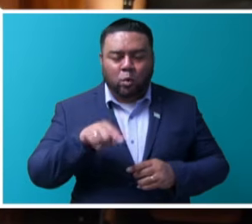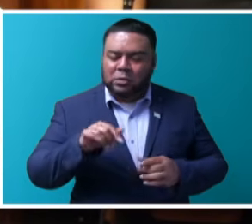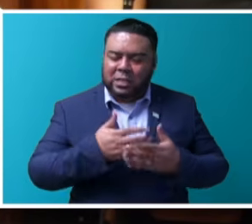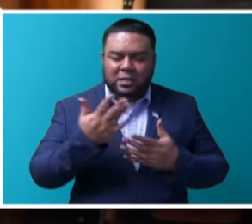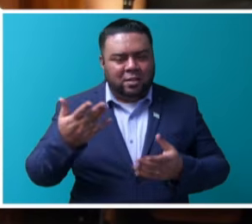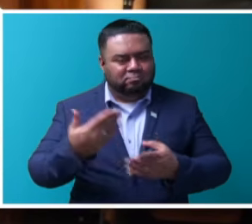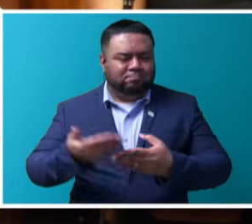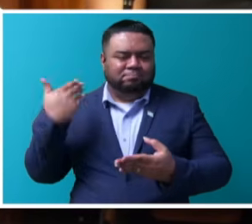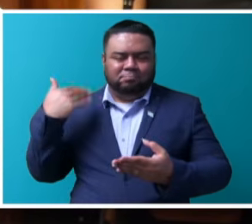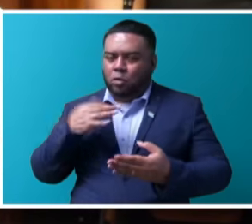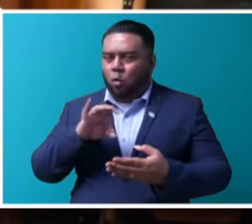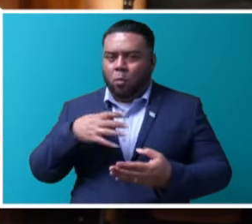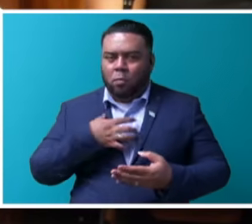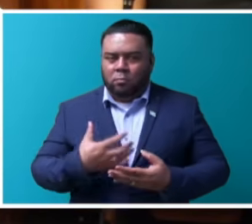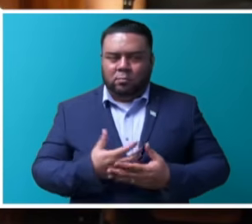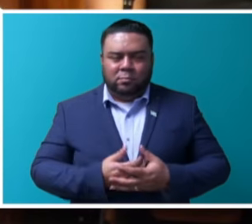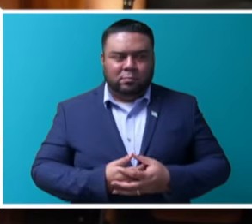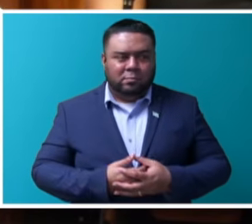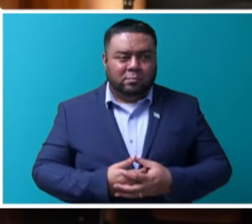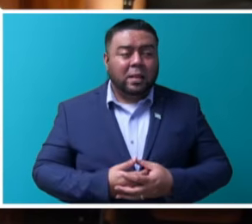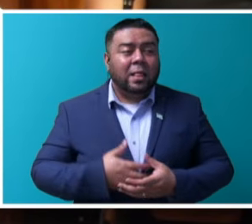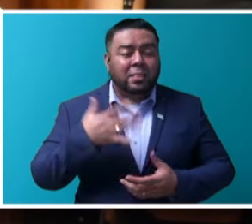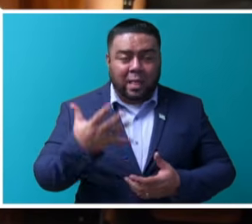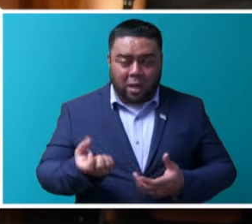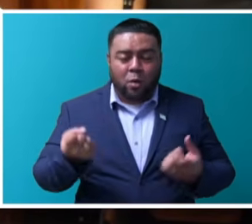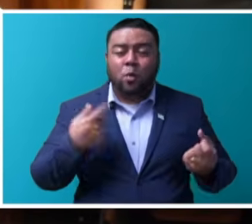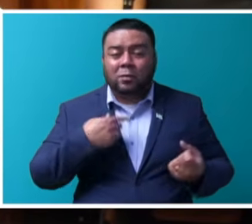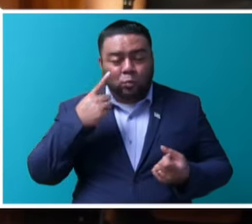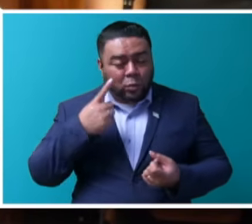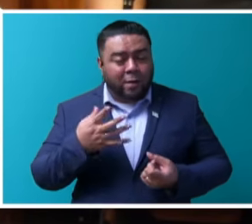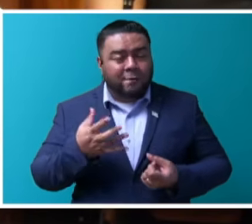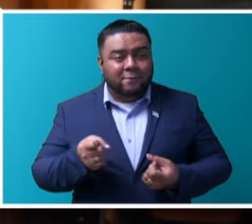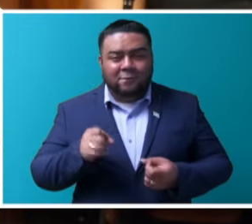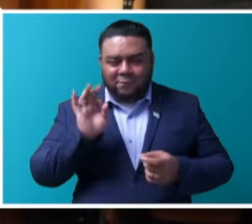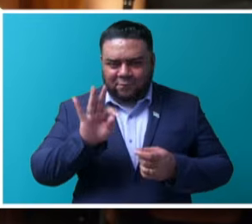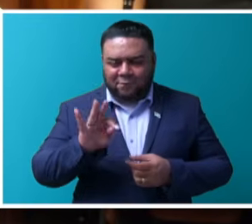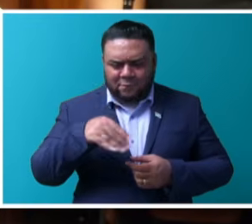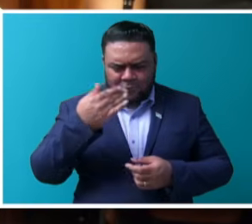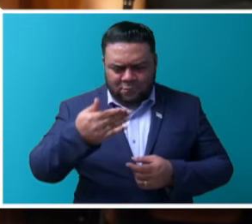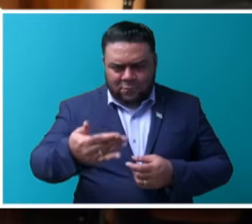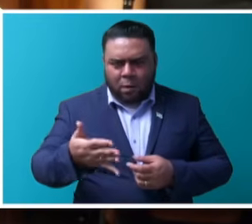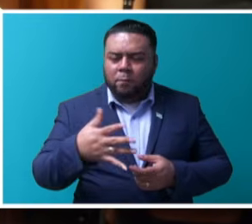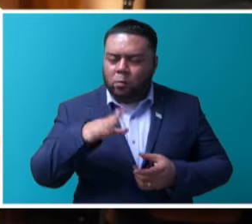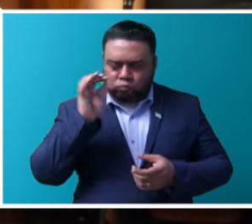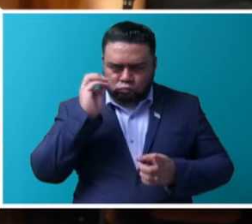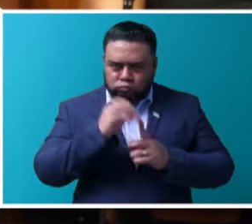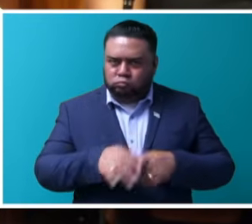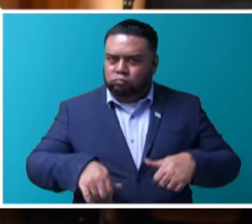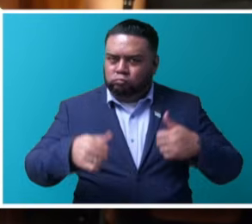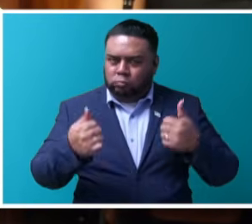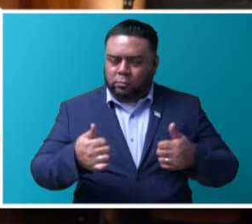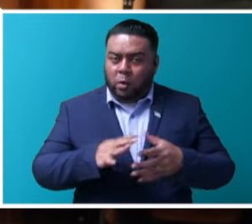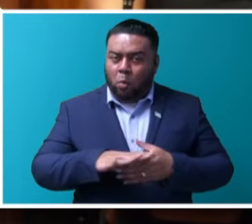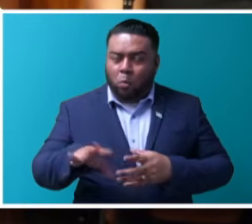long behind us. Let us reflect on a fact which is both cautionary and optimistic.